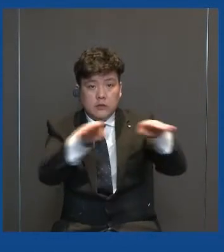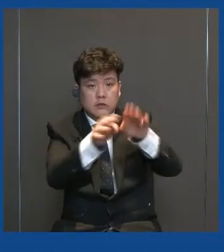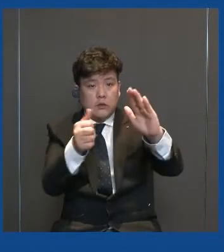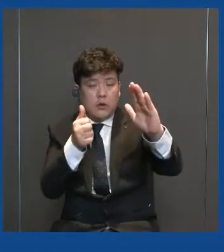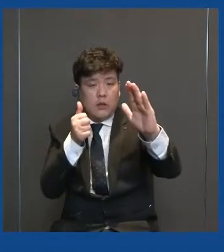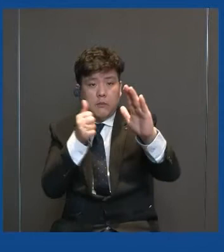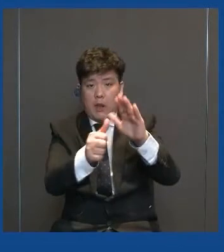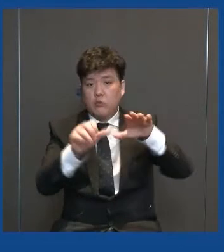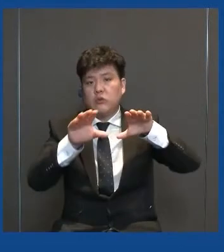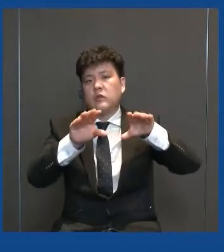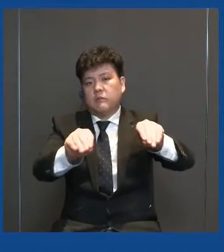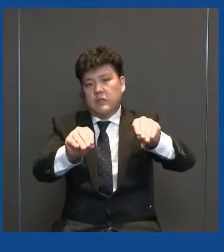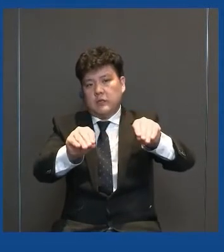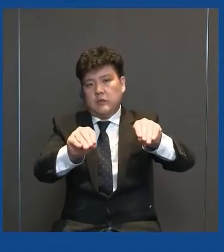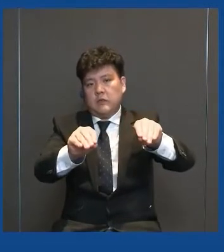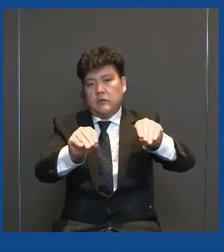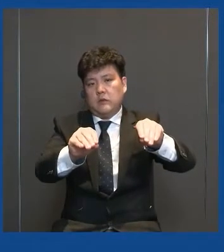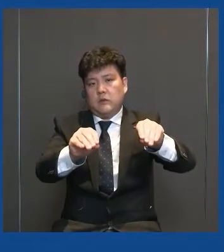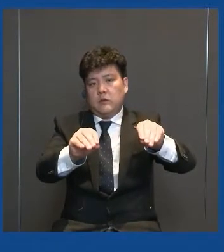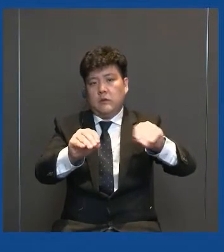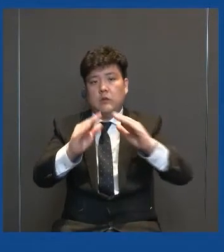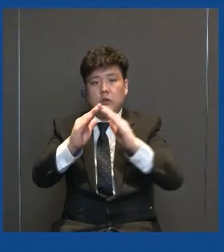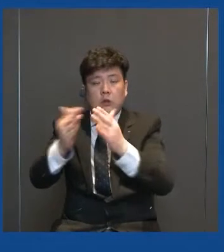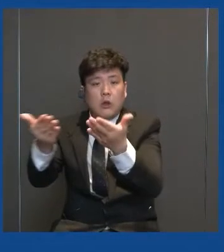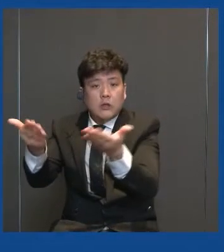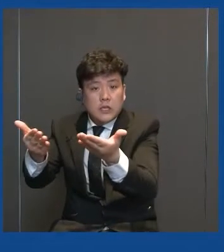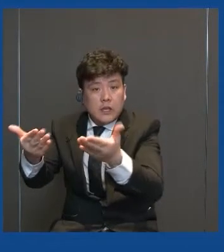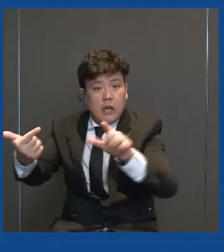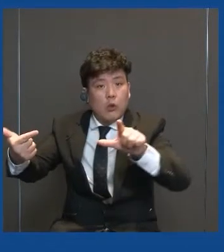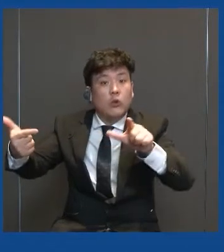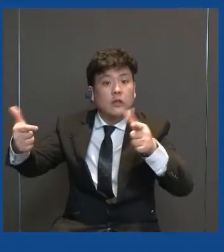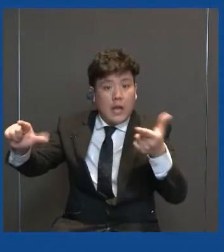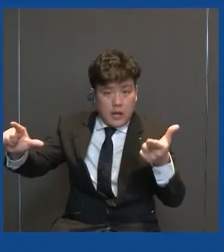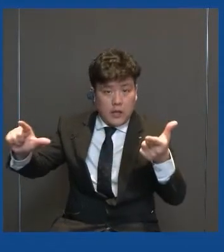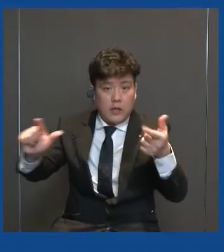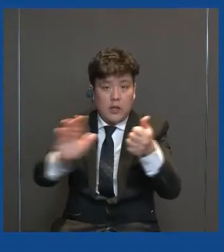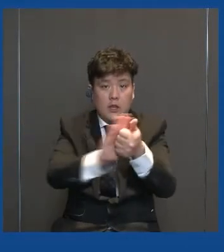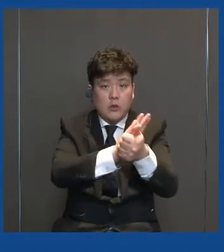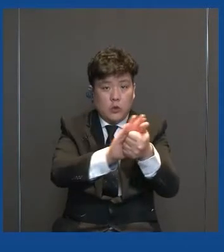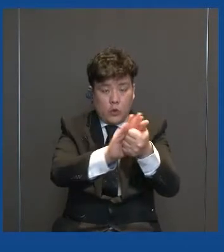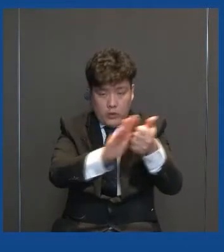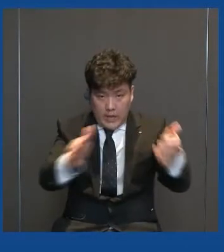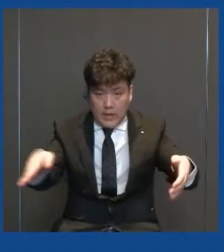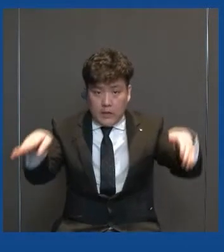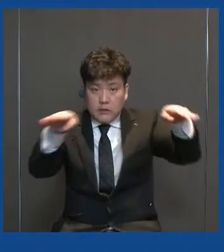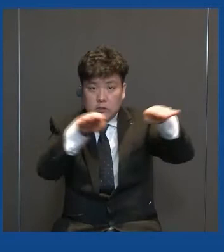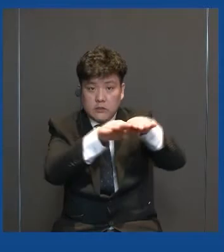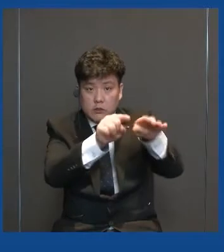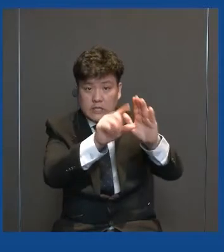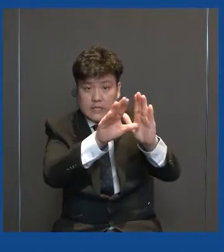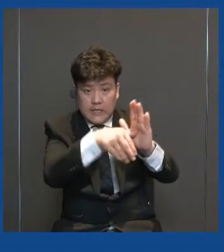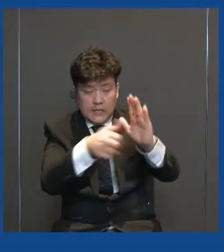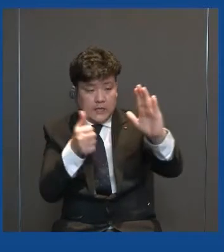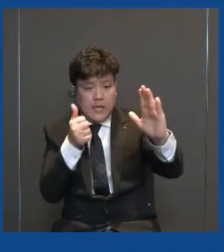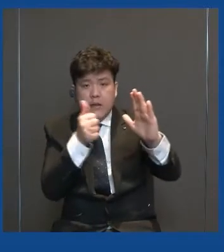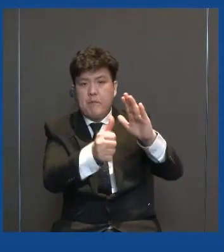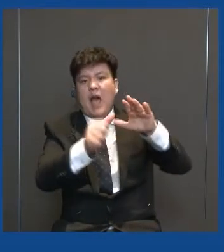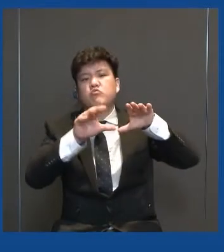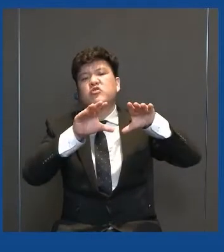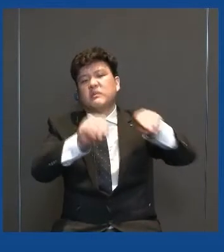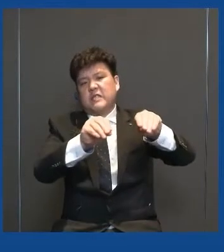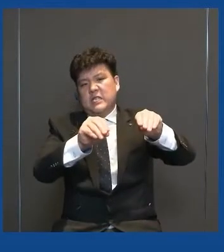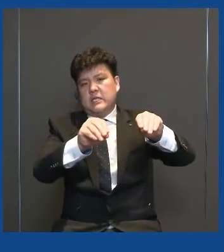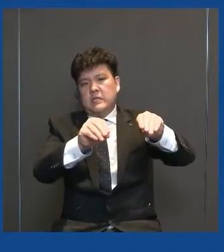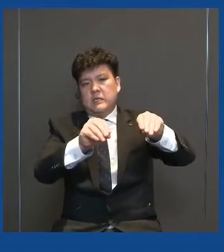on visits, as some older persons living in nursing homes have been deprived of their liberty due to COVID-19